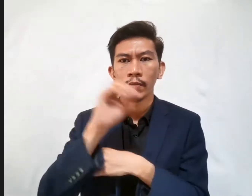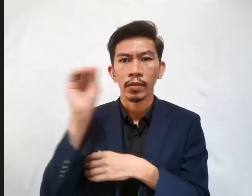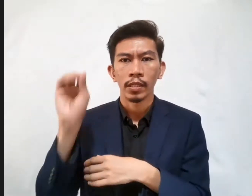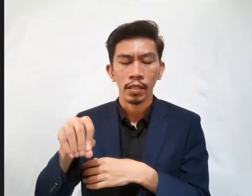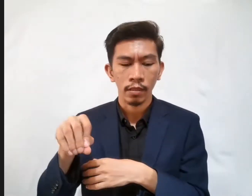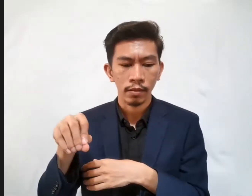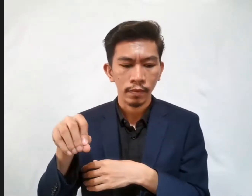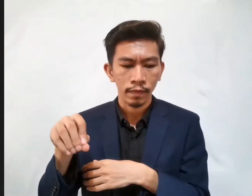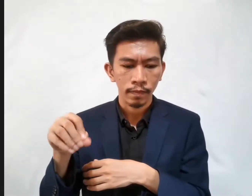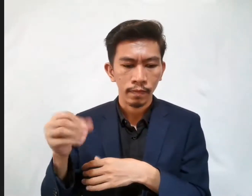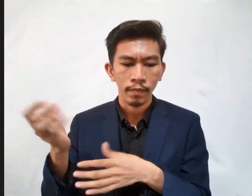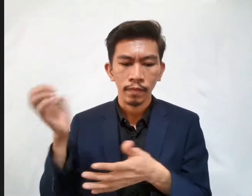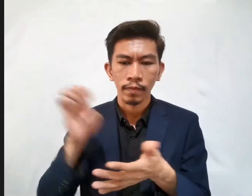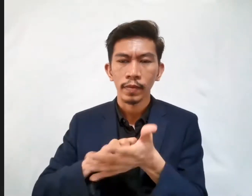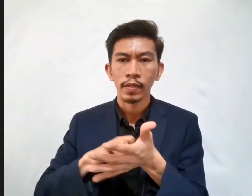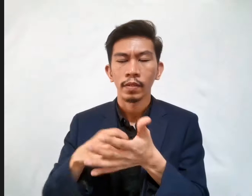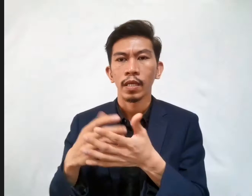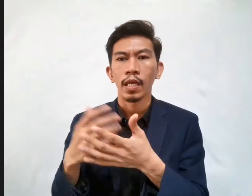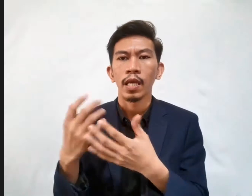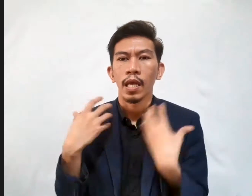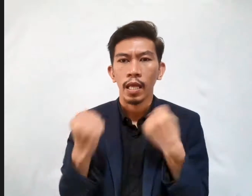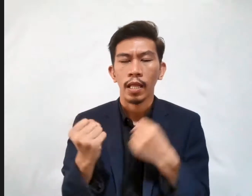social health insurance under the